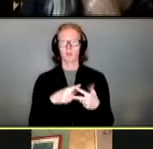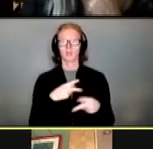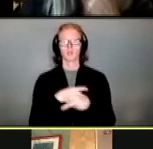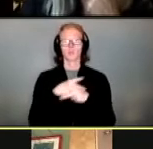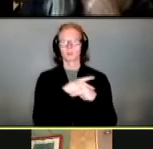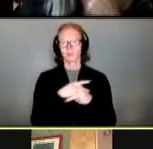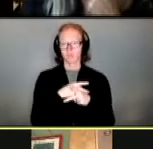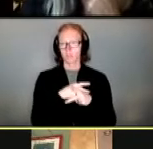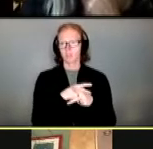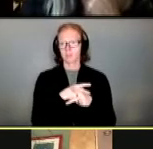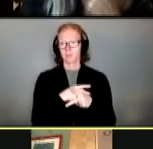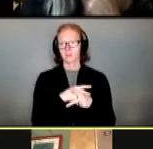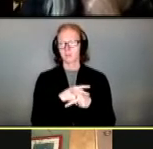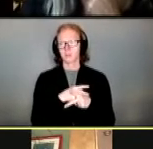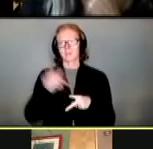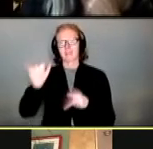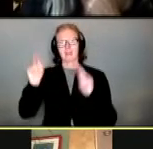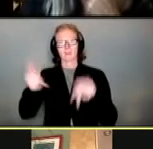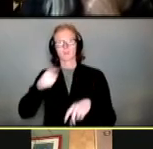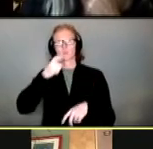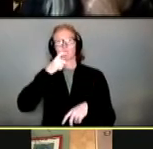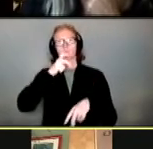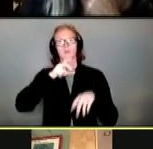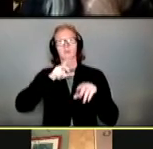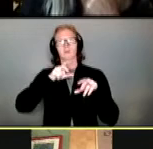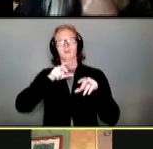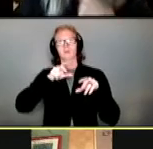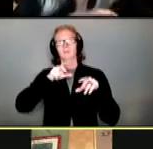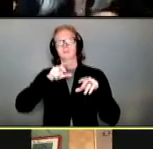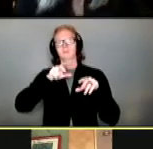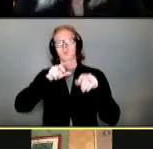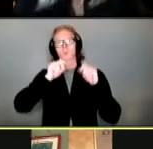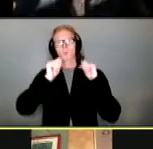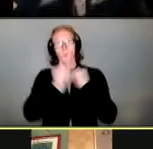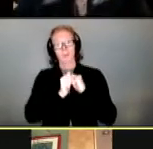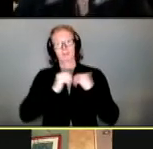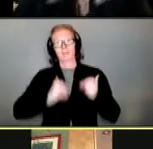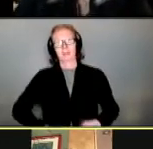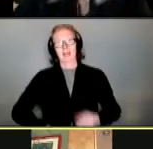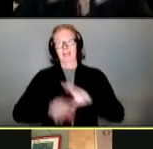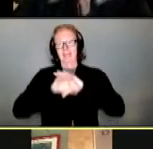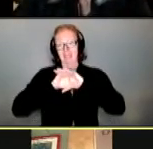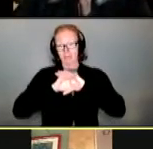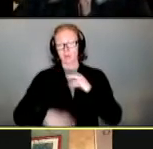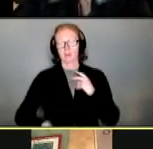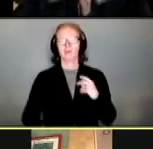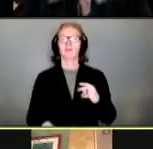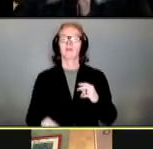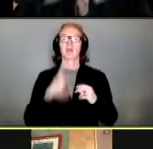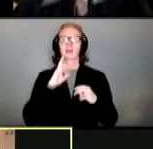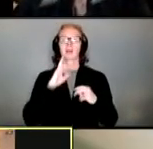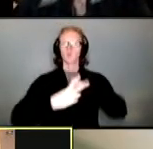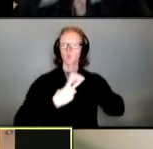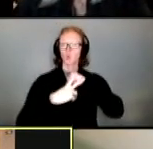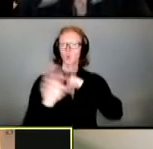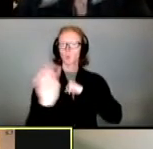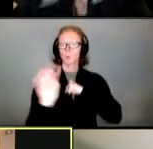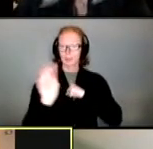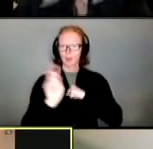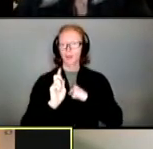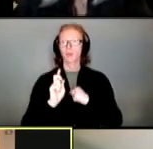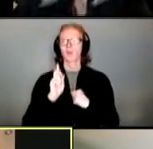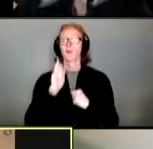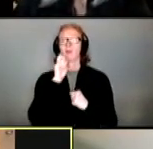supervision of employees, officers via the body camera, and storage of the